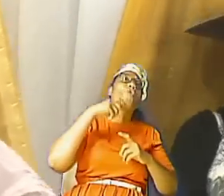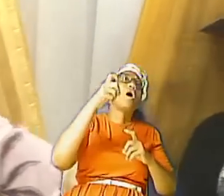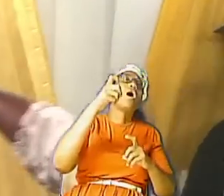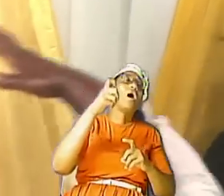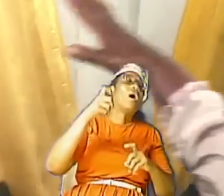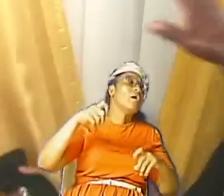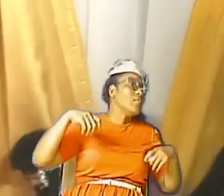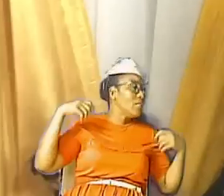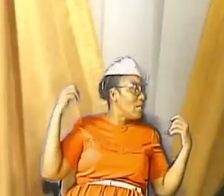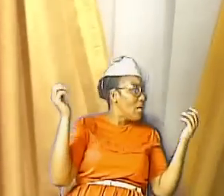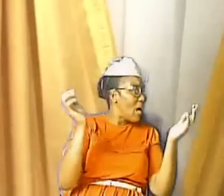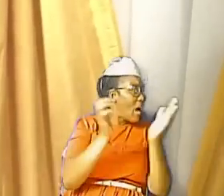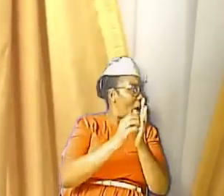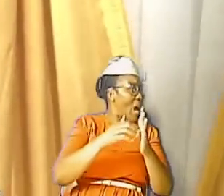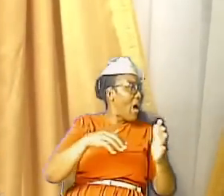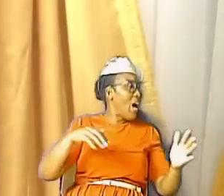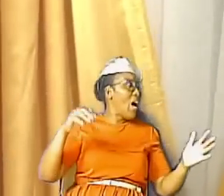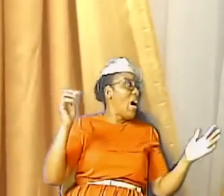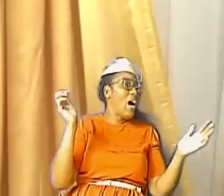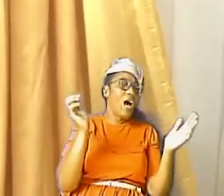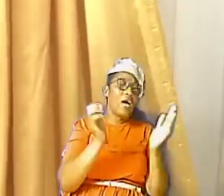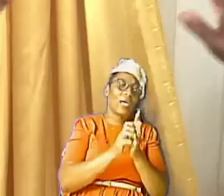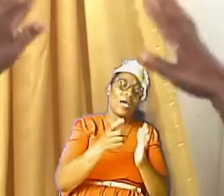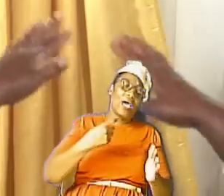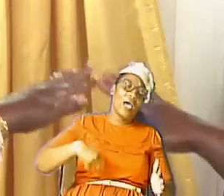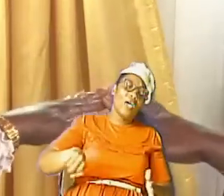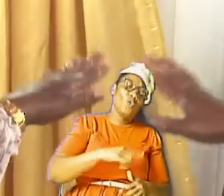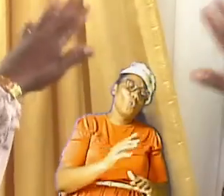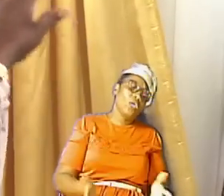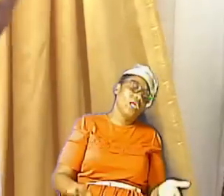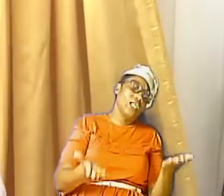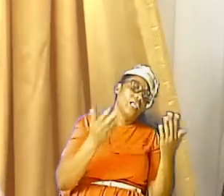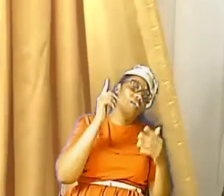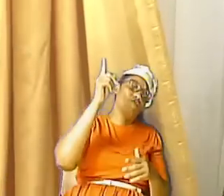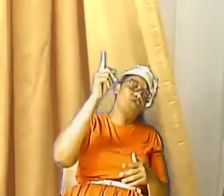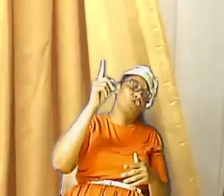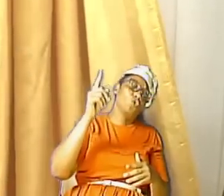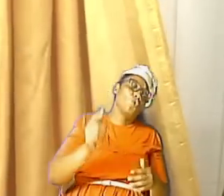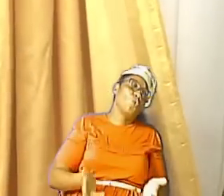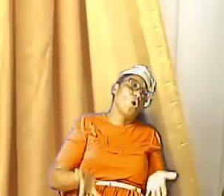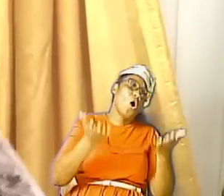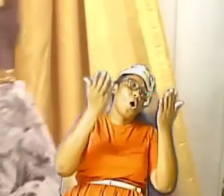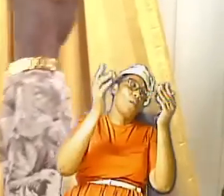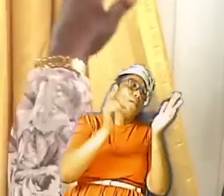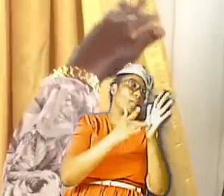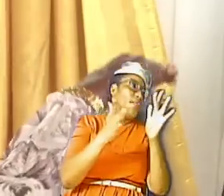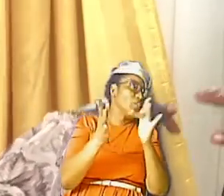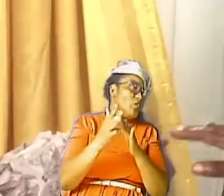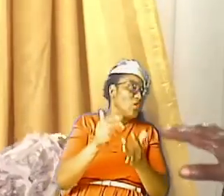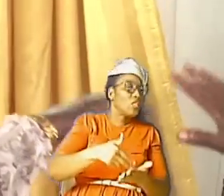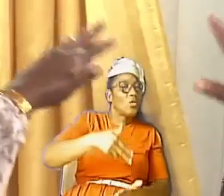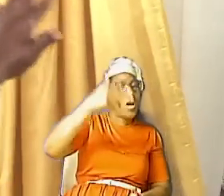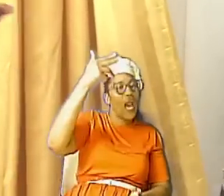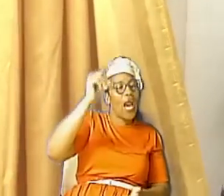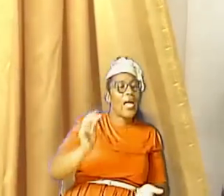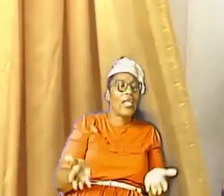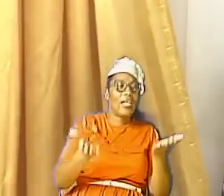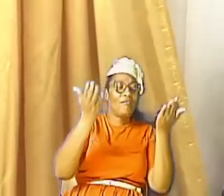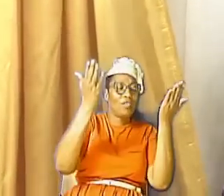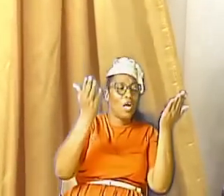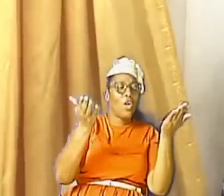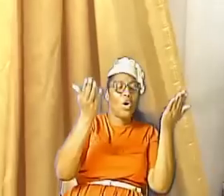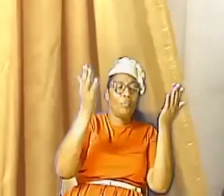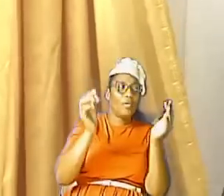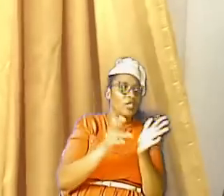Jesus. You are high. You are lifted up. Oh, hallelujah. We magnify